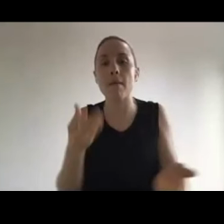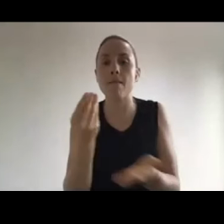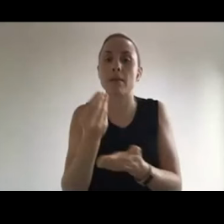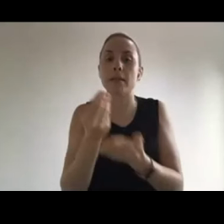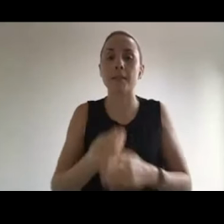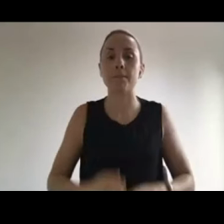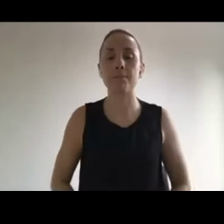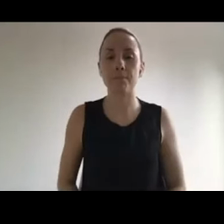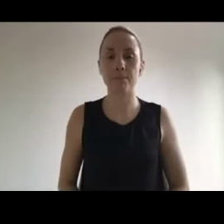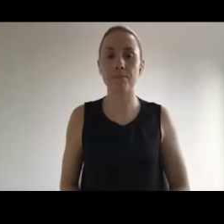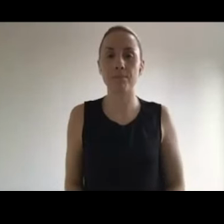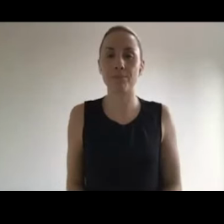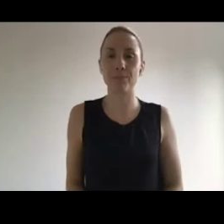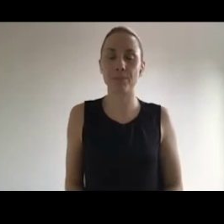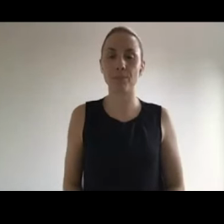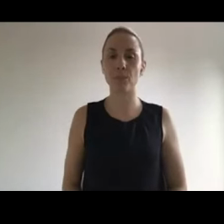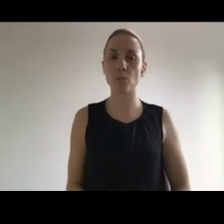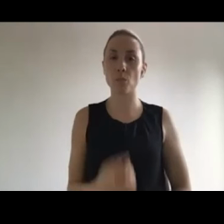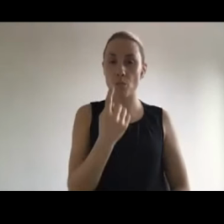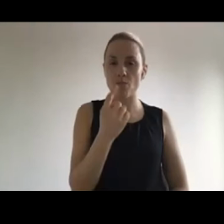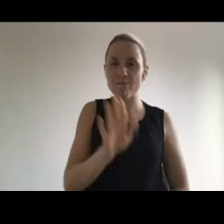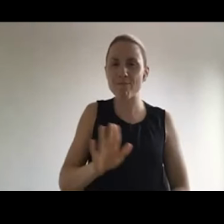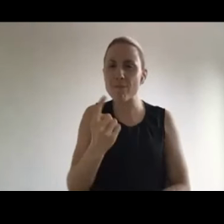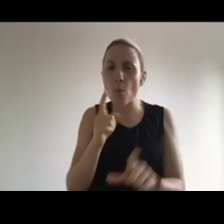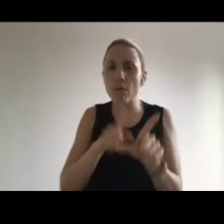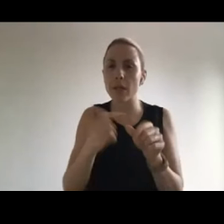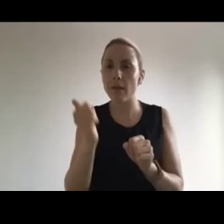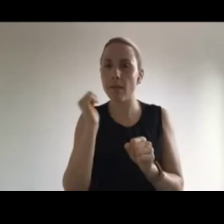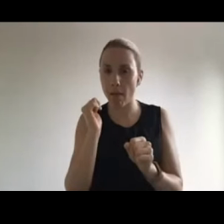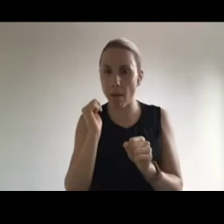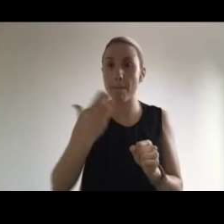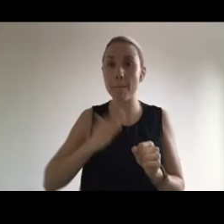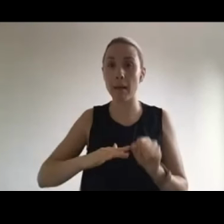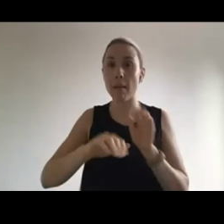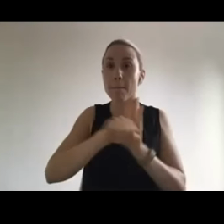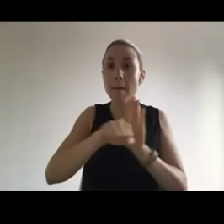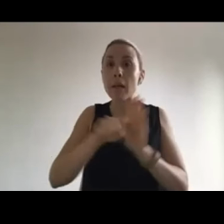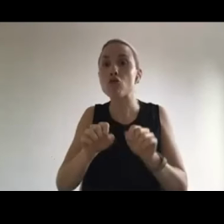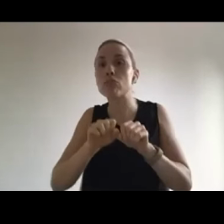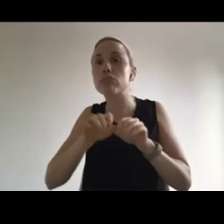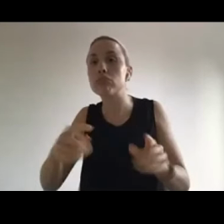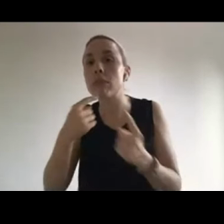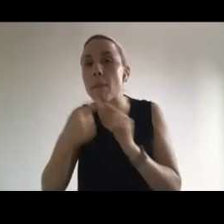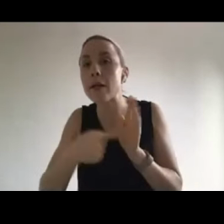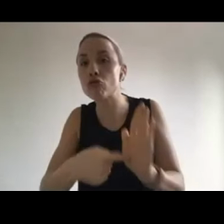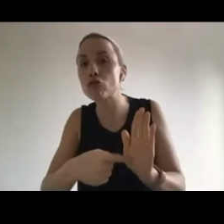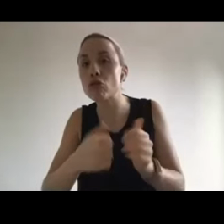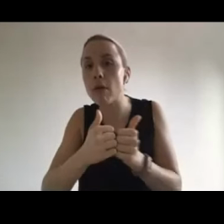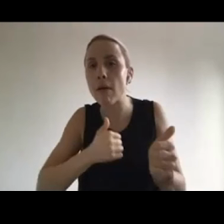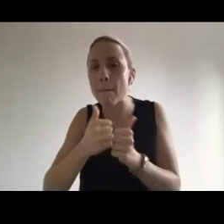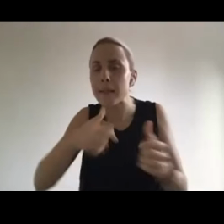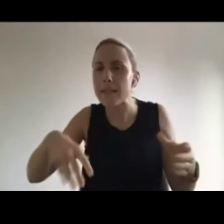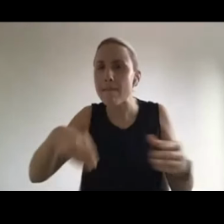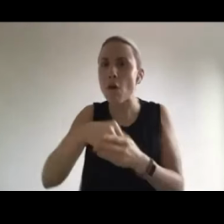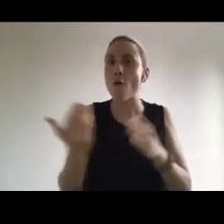About a year ago, we published an overview of the companies that are active in this hearing field and